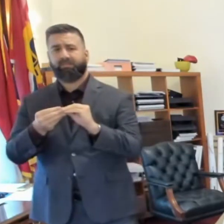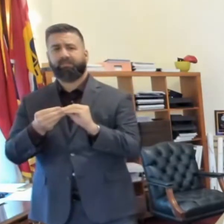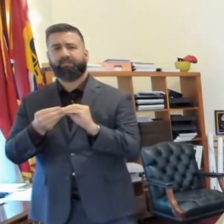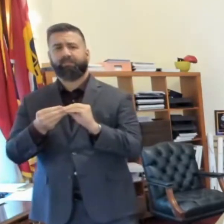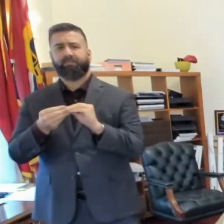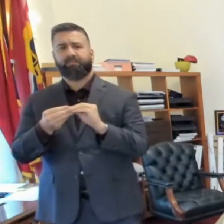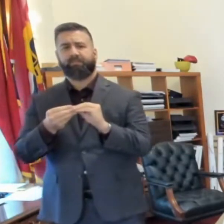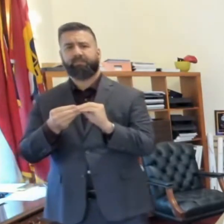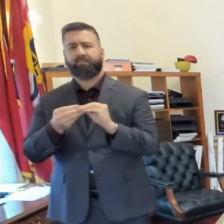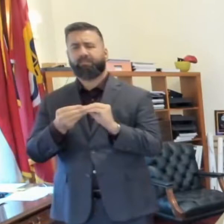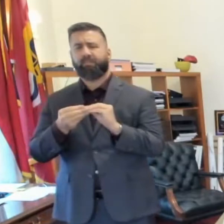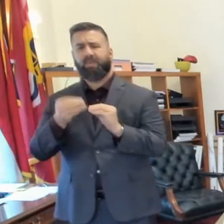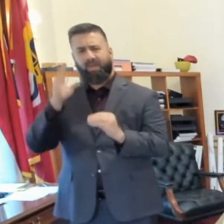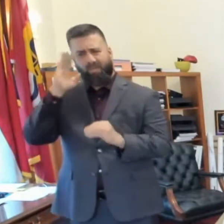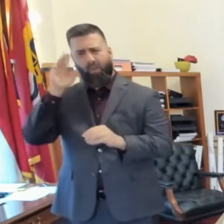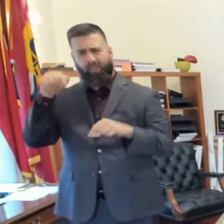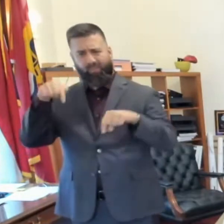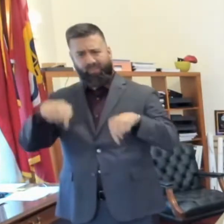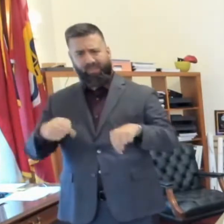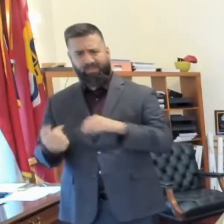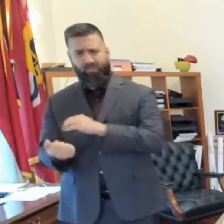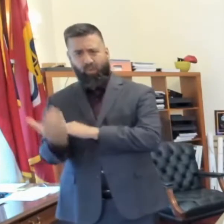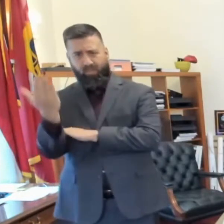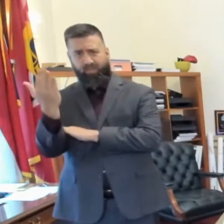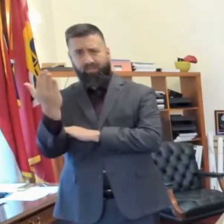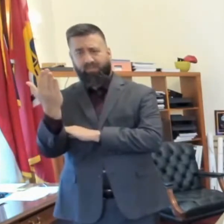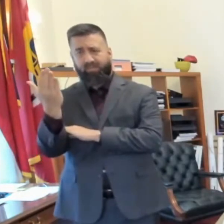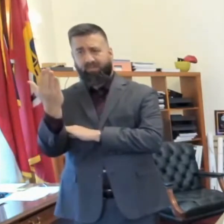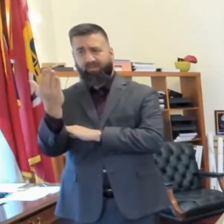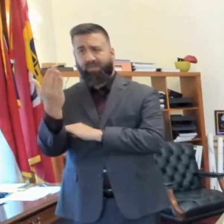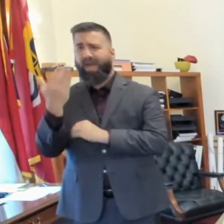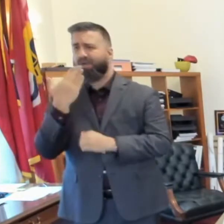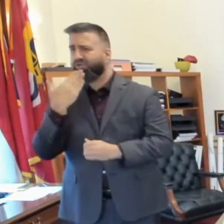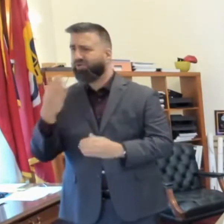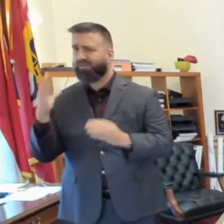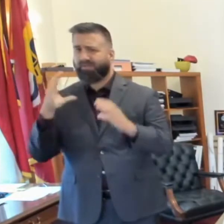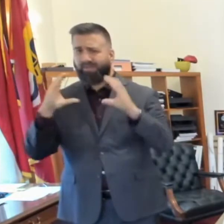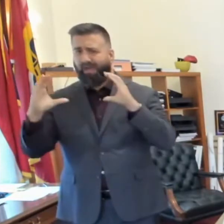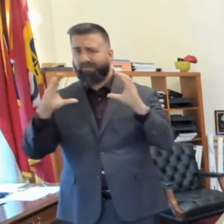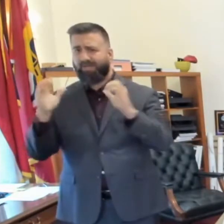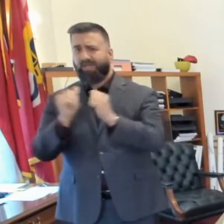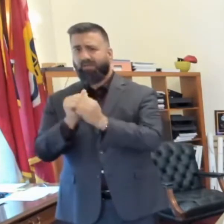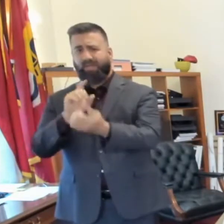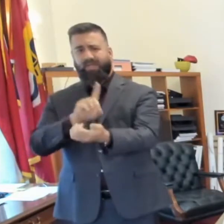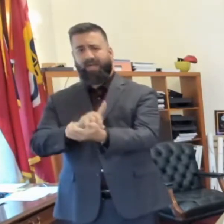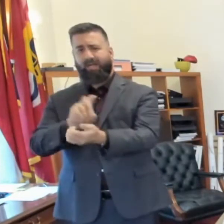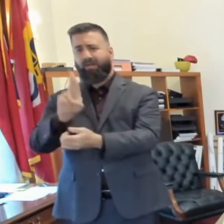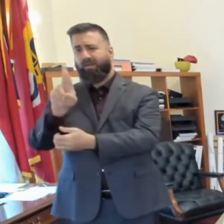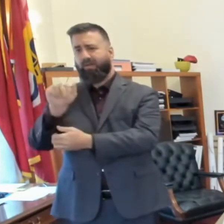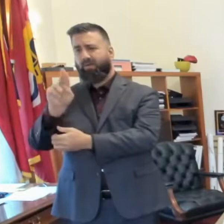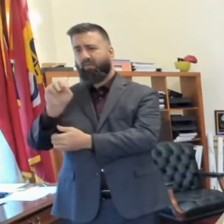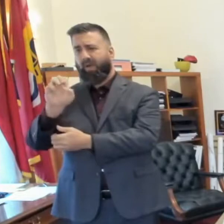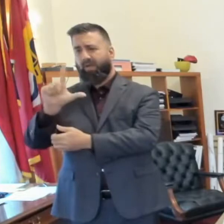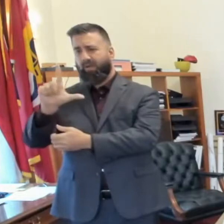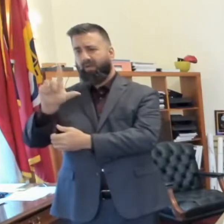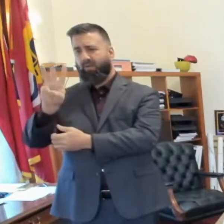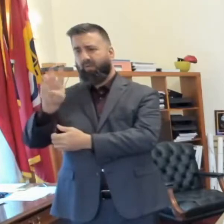had the chance this morning. I had a good conversation with Dr. Randall Williams, who is